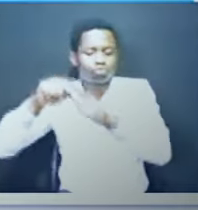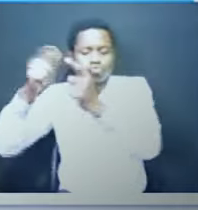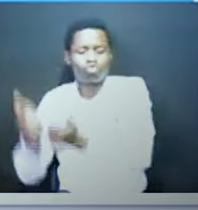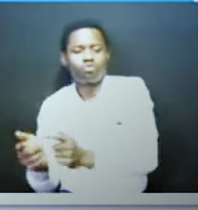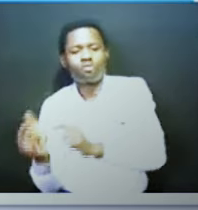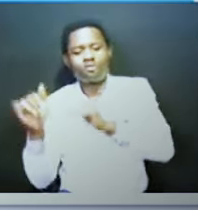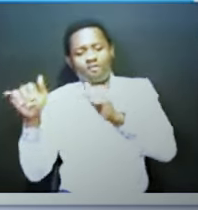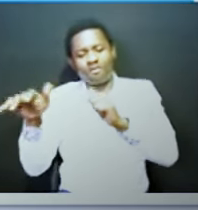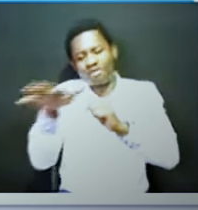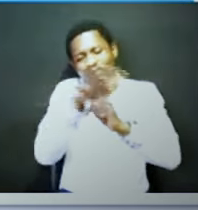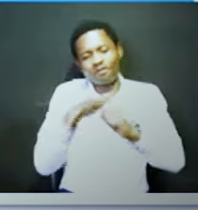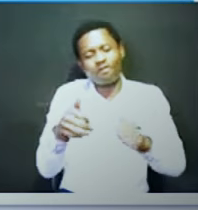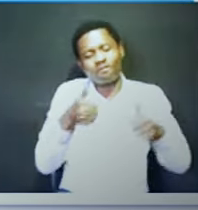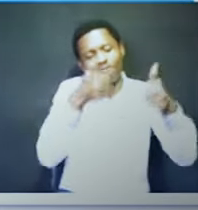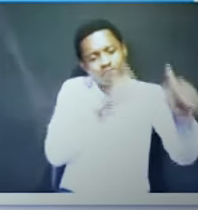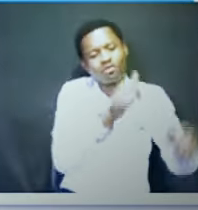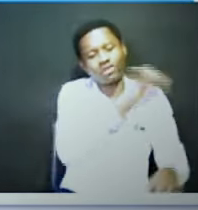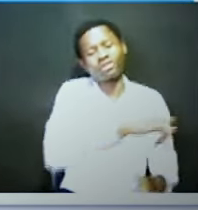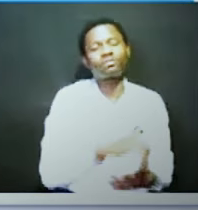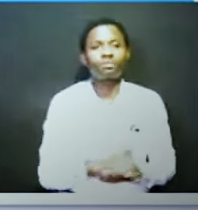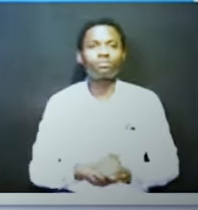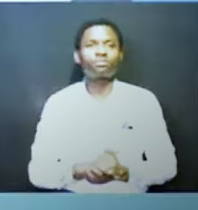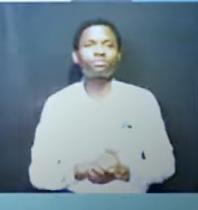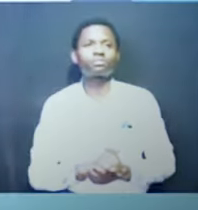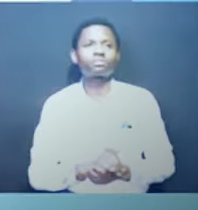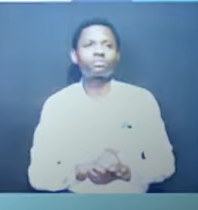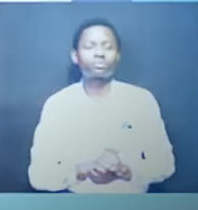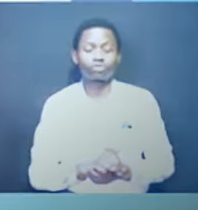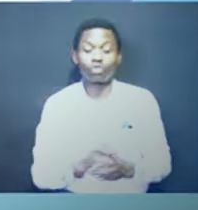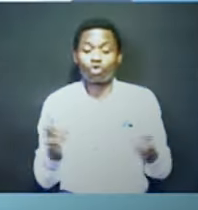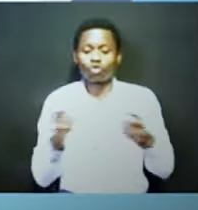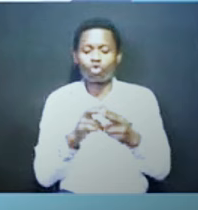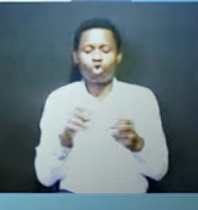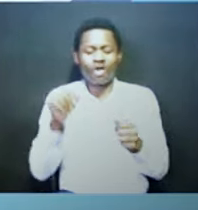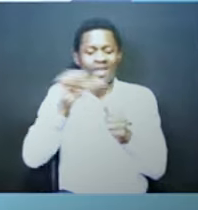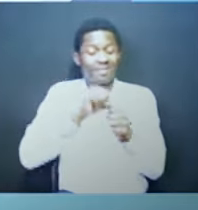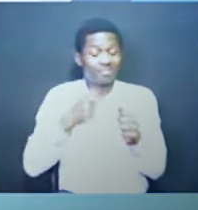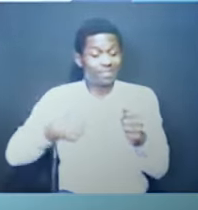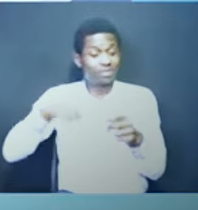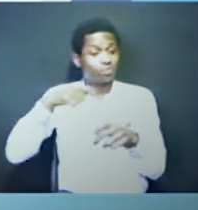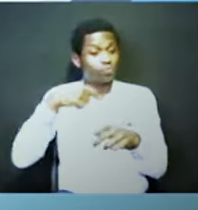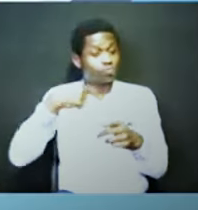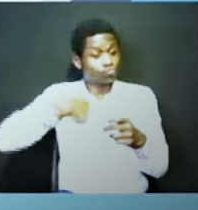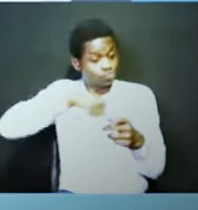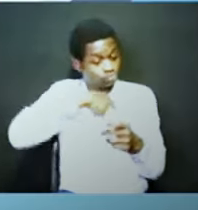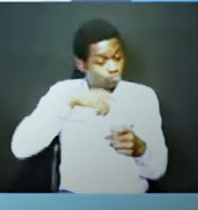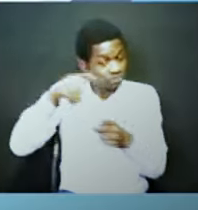That we discipline to achieve a